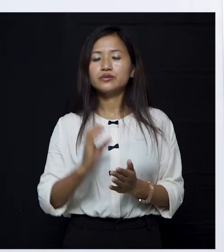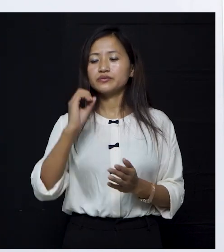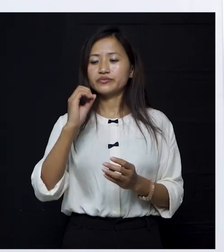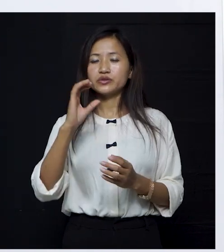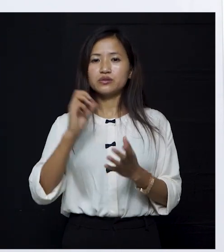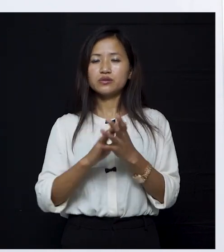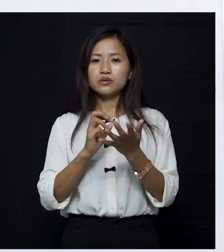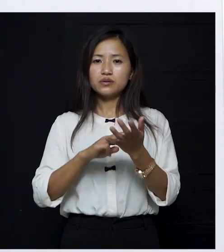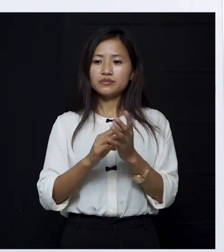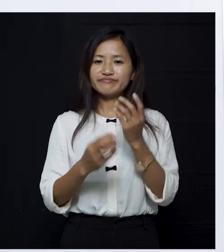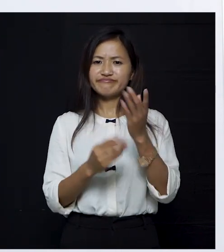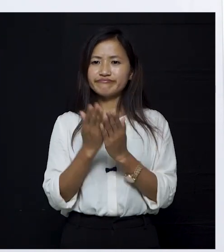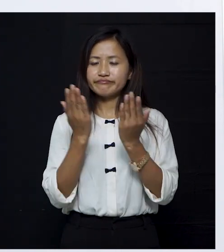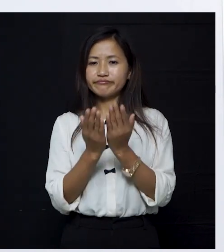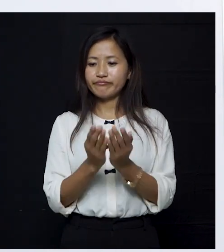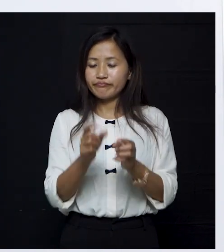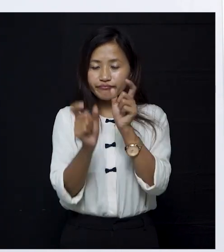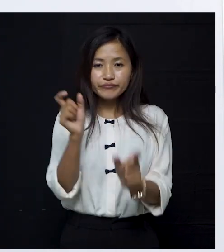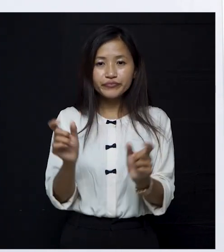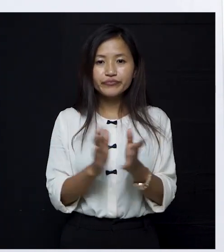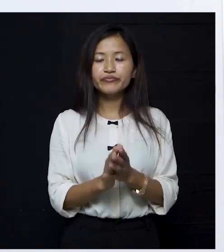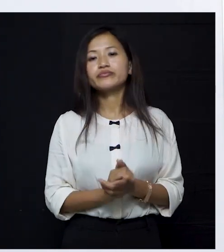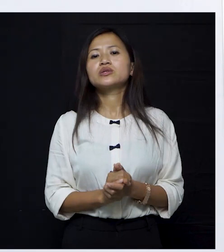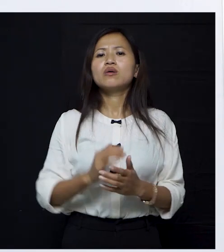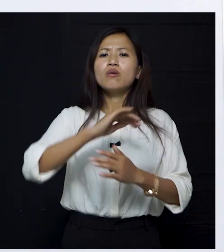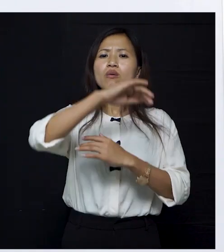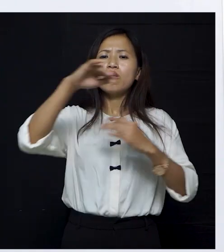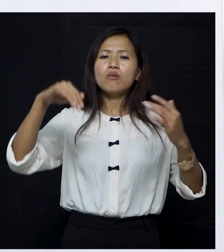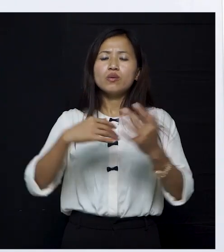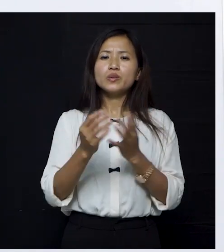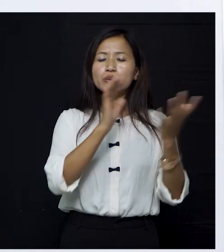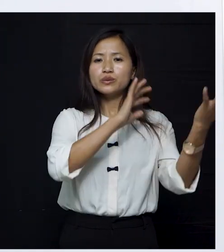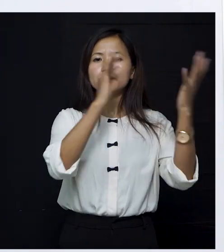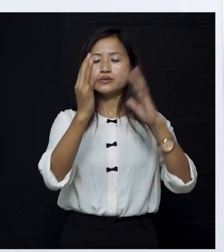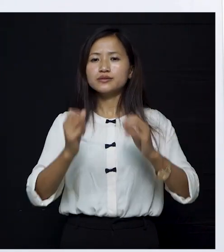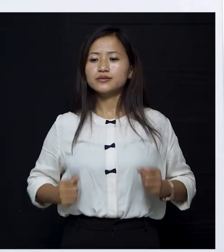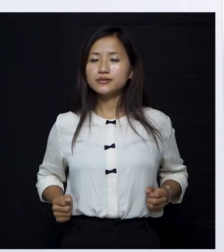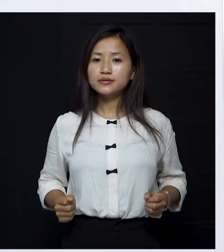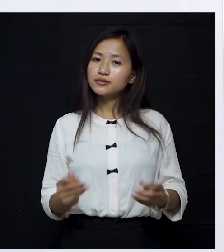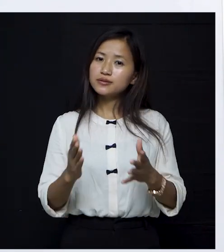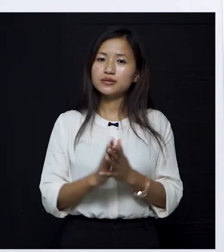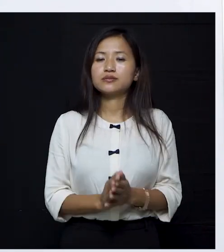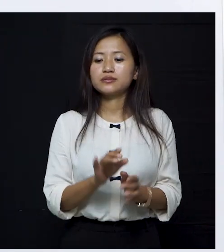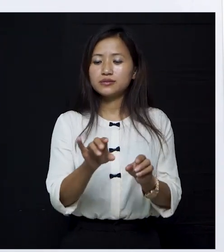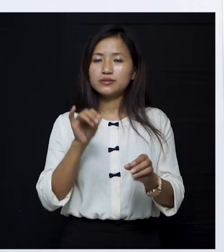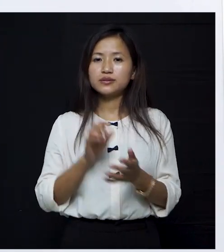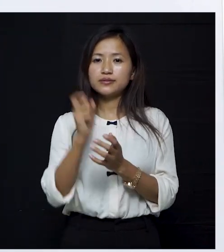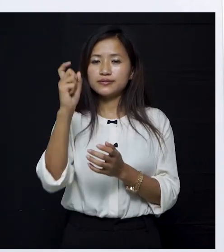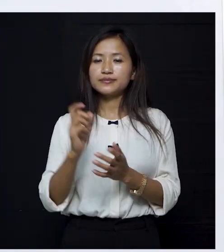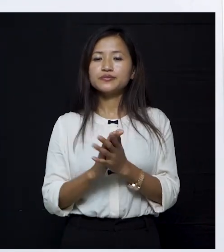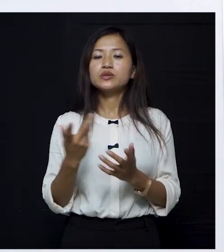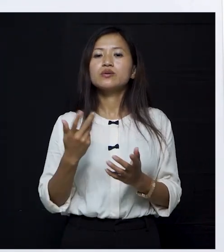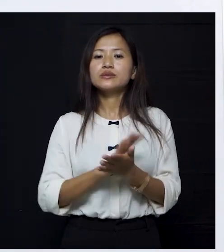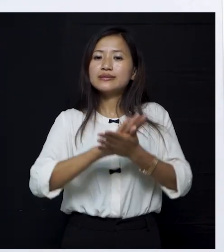consumers. Then later on, all over the world, okay, the whole world also, they decided to take part in it. And that is why in your textbook,